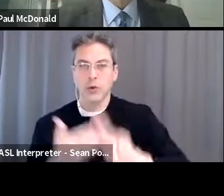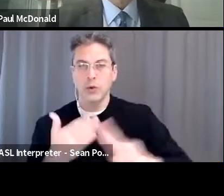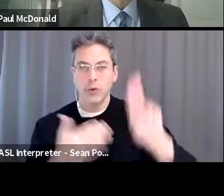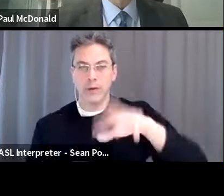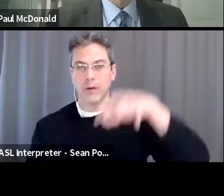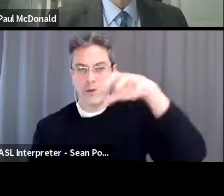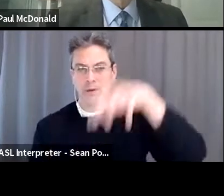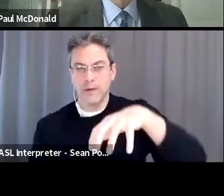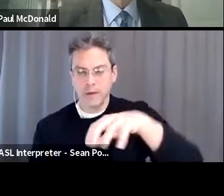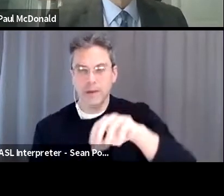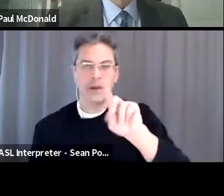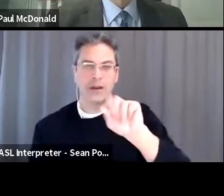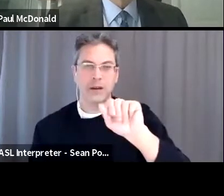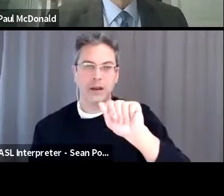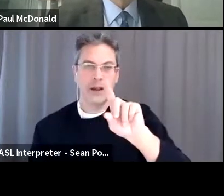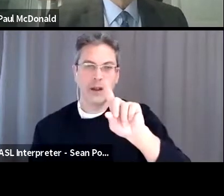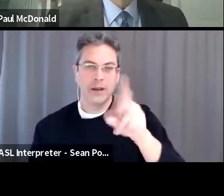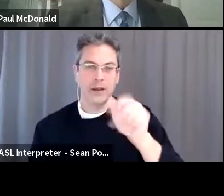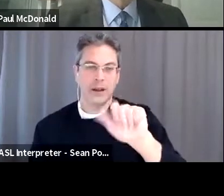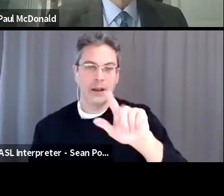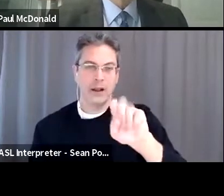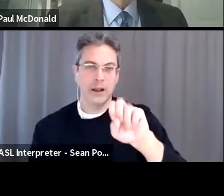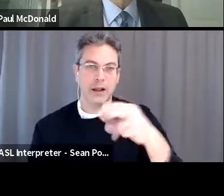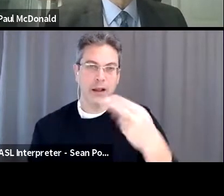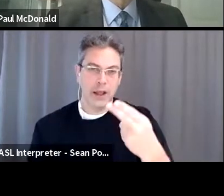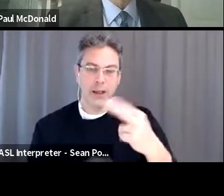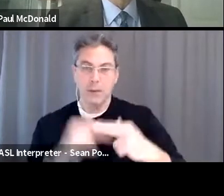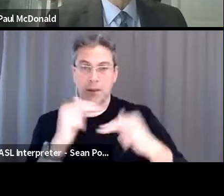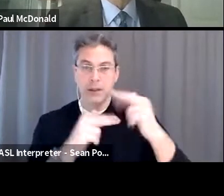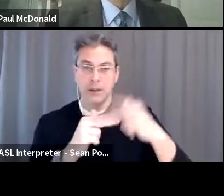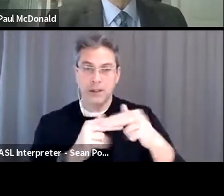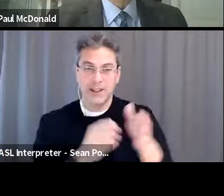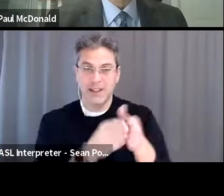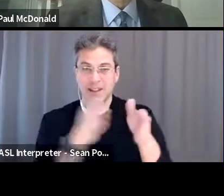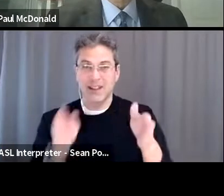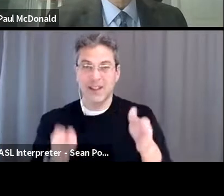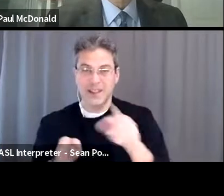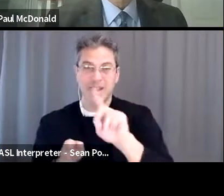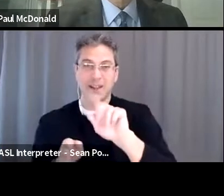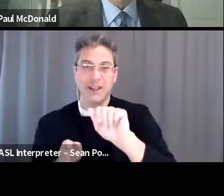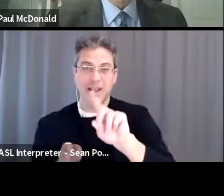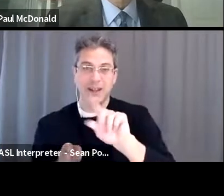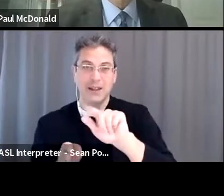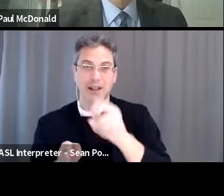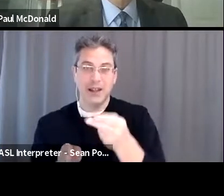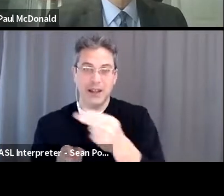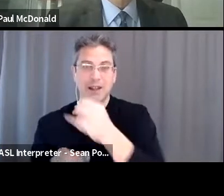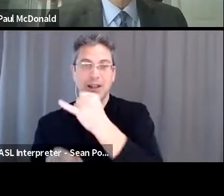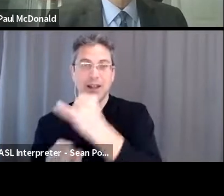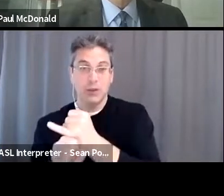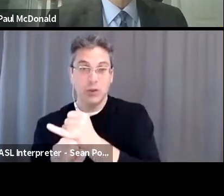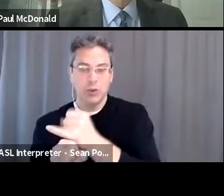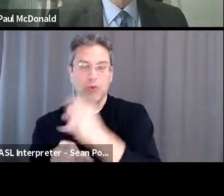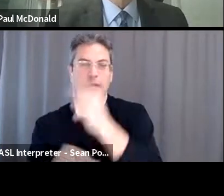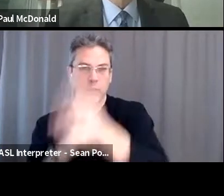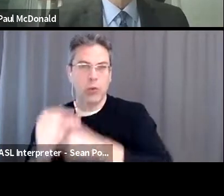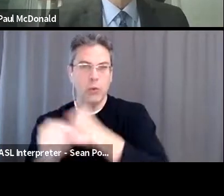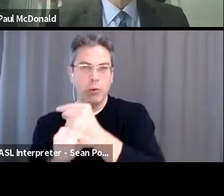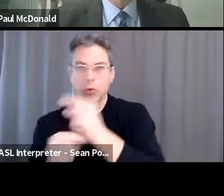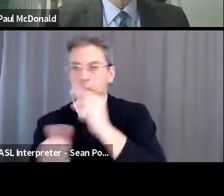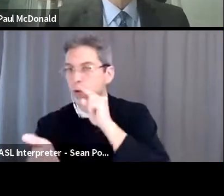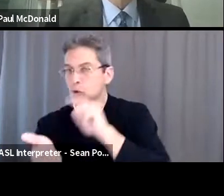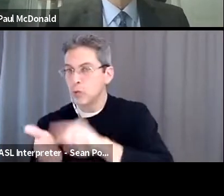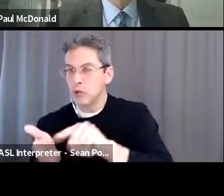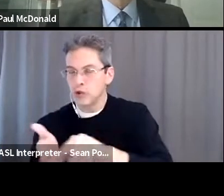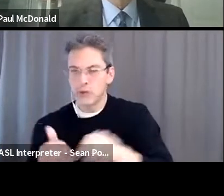building, adjacent to the new Dadala Institute for Global Health Research. The lab draws upon the full strengths